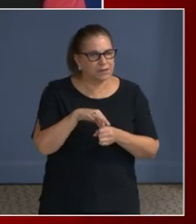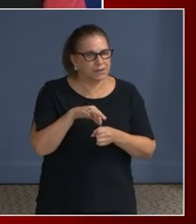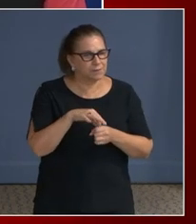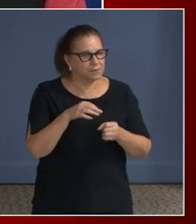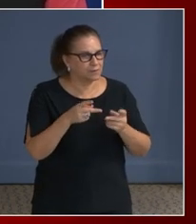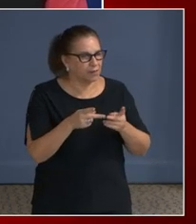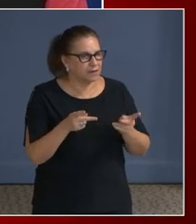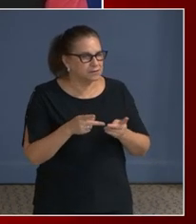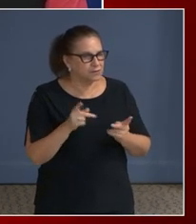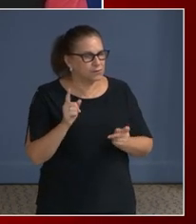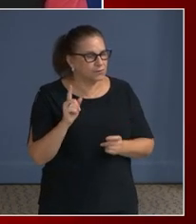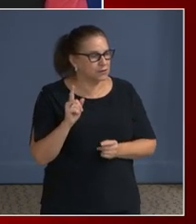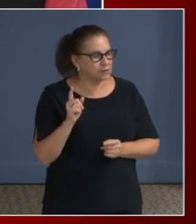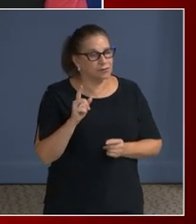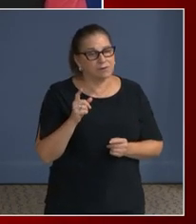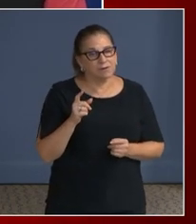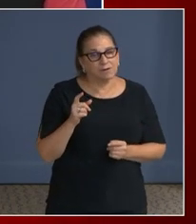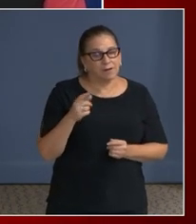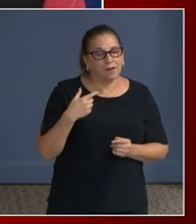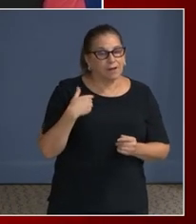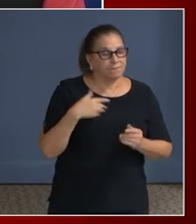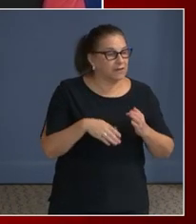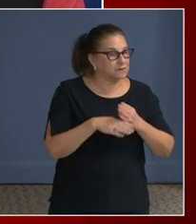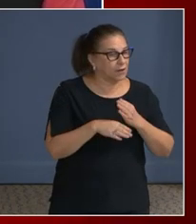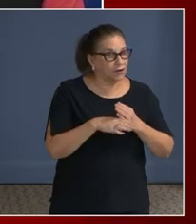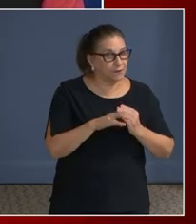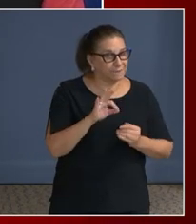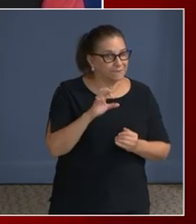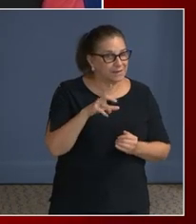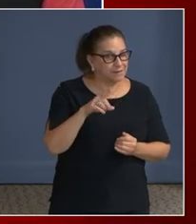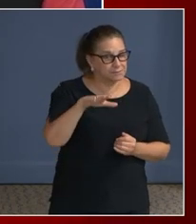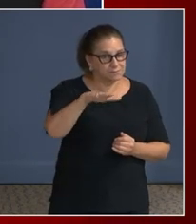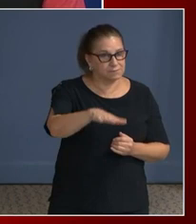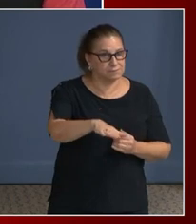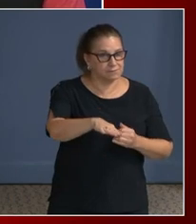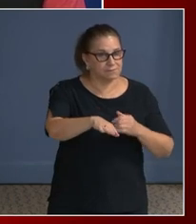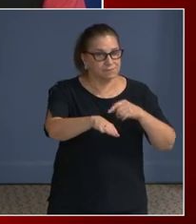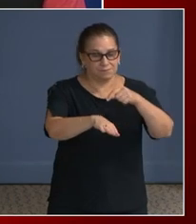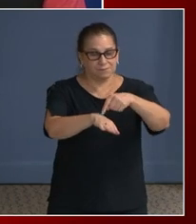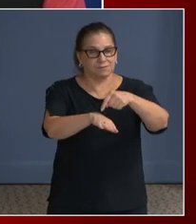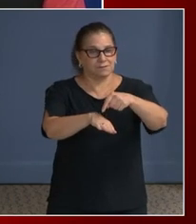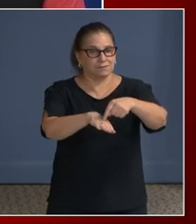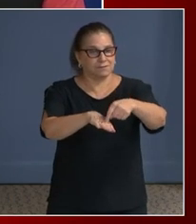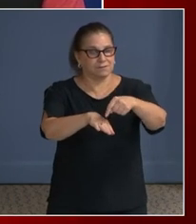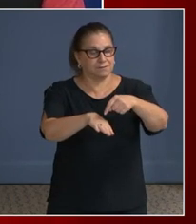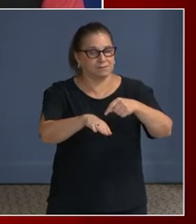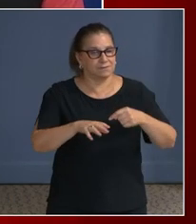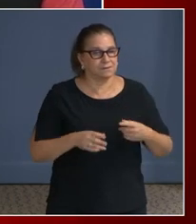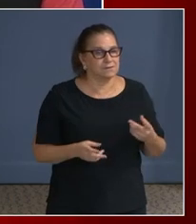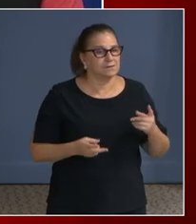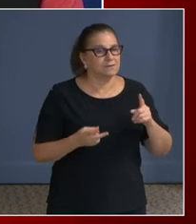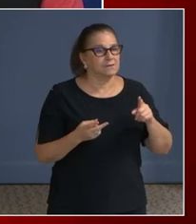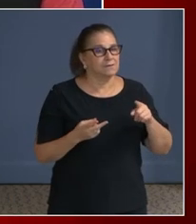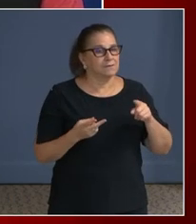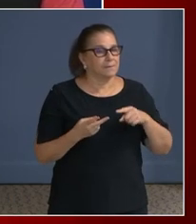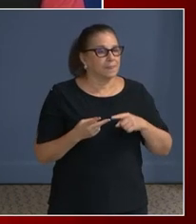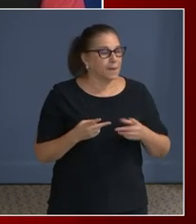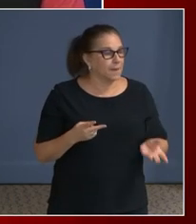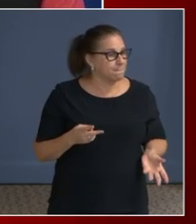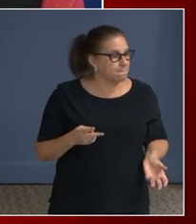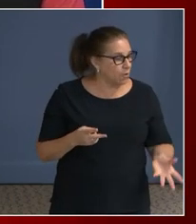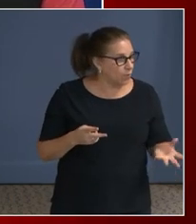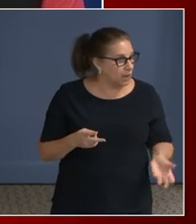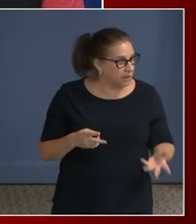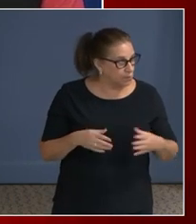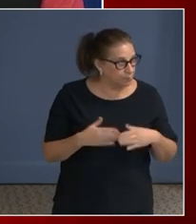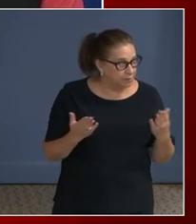as a medium risk sport and allowing other things like bowling alleys and museums to open. Does that impact this jurisdiction in any way? I'm